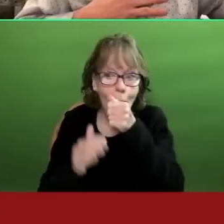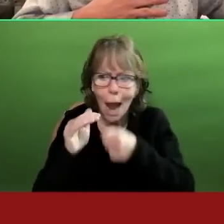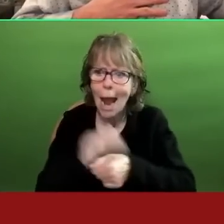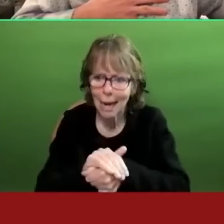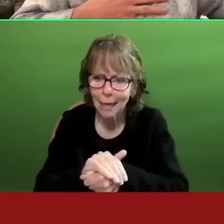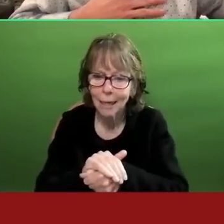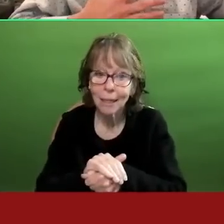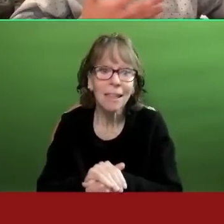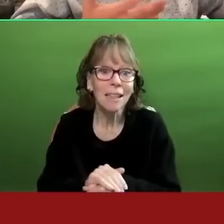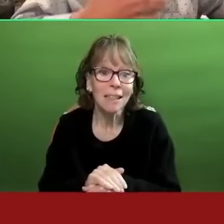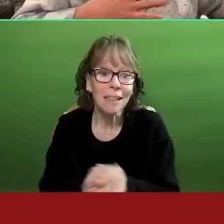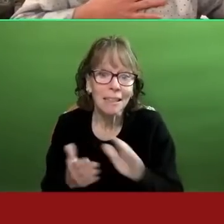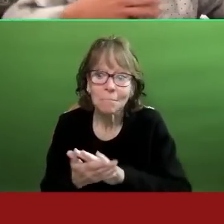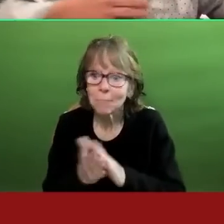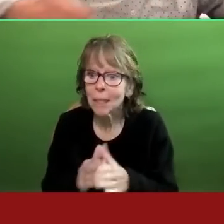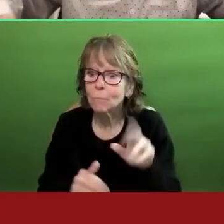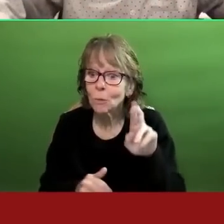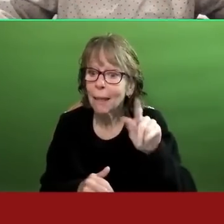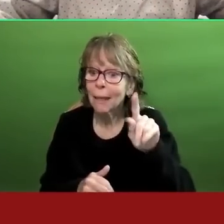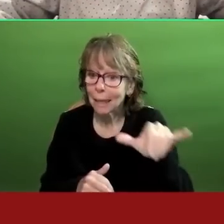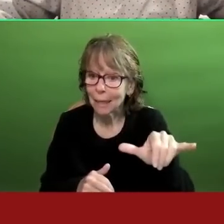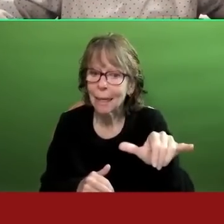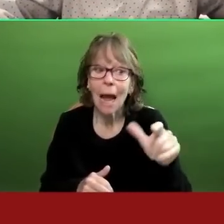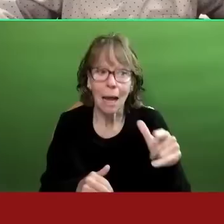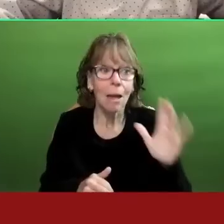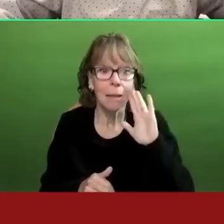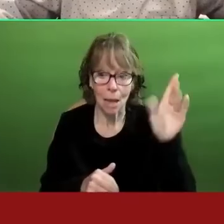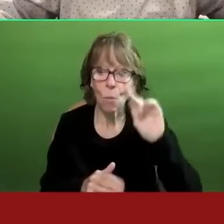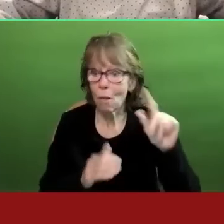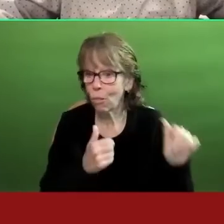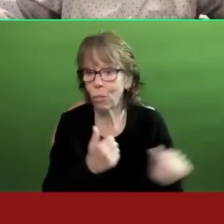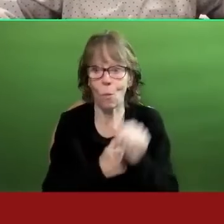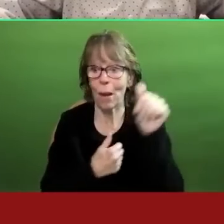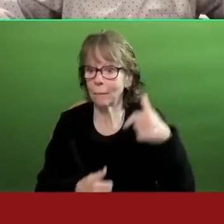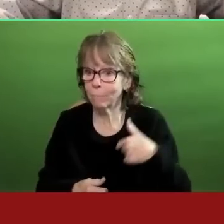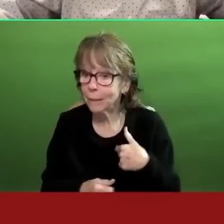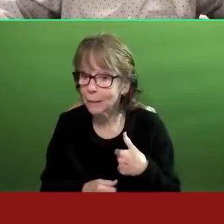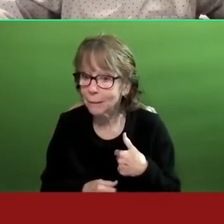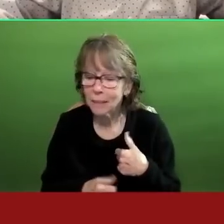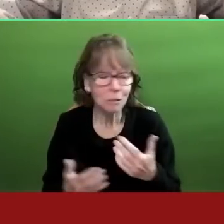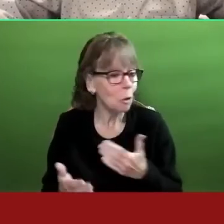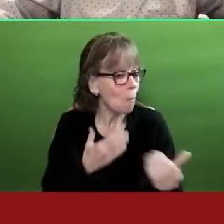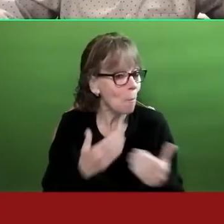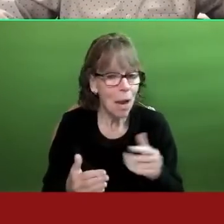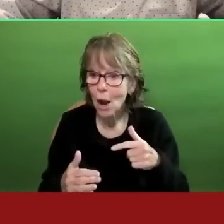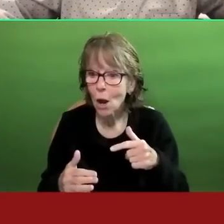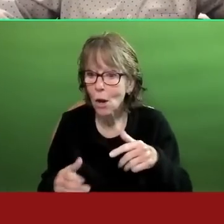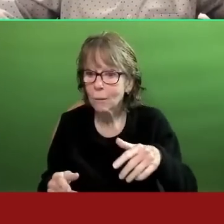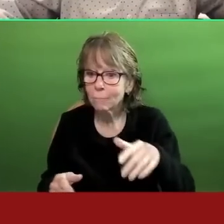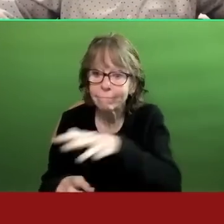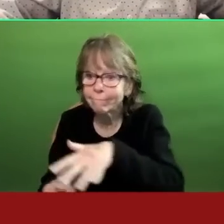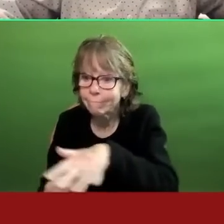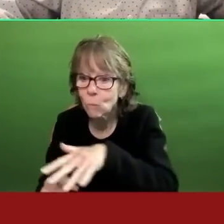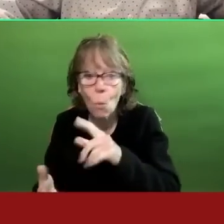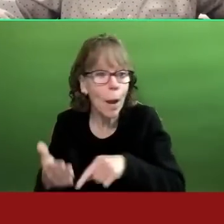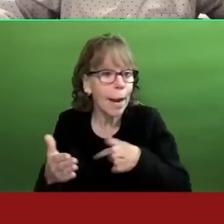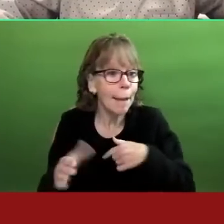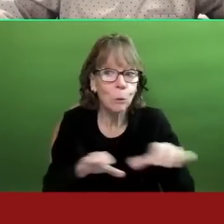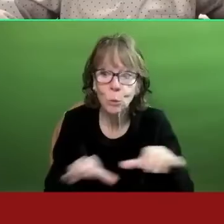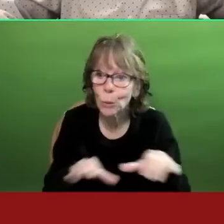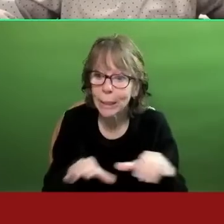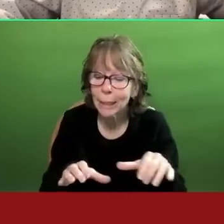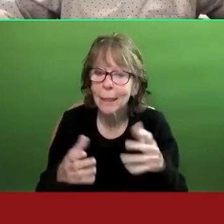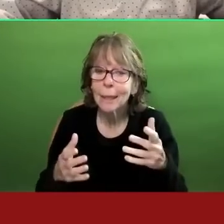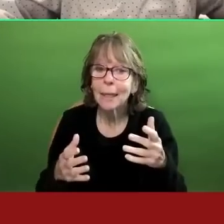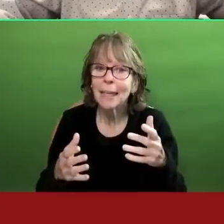that's a reality of my life and the work that I do, that it happens no matter where I'm at or what I'm doing, which is also a reality of why I